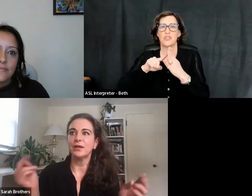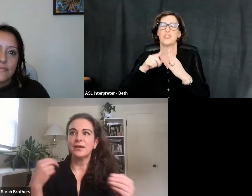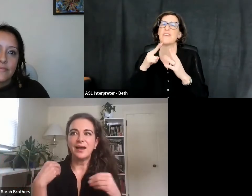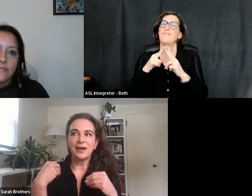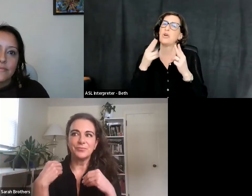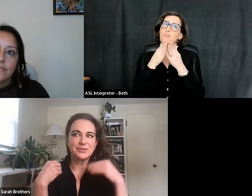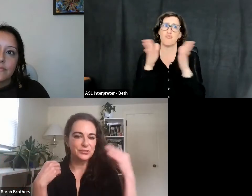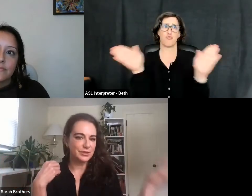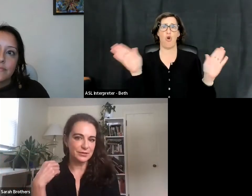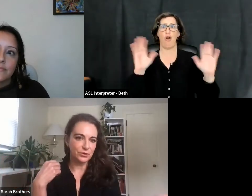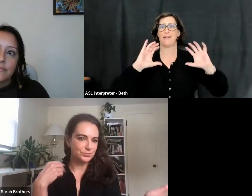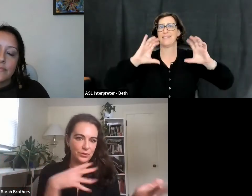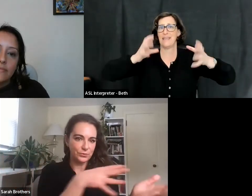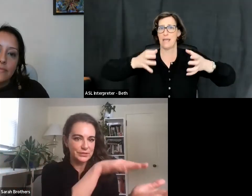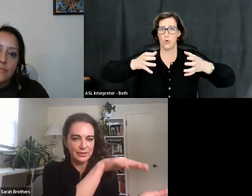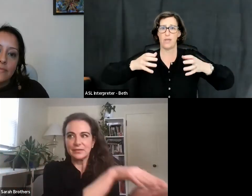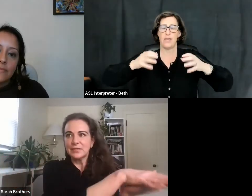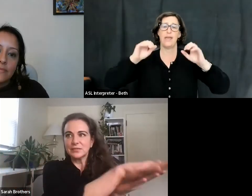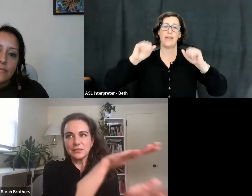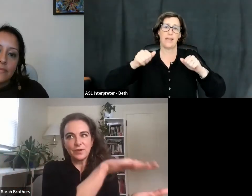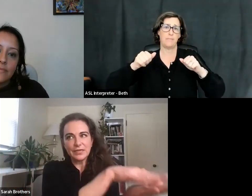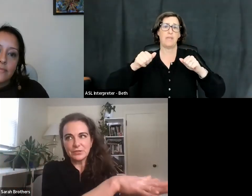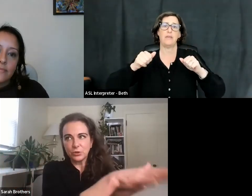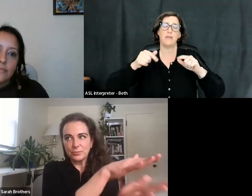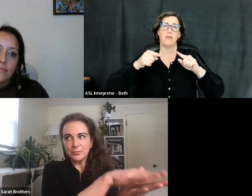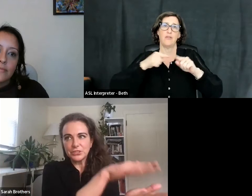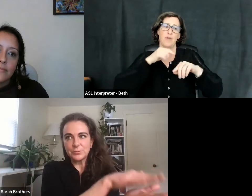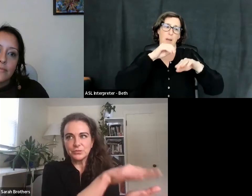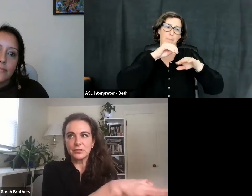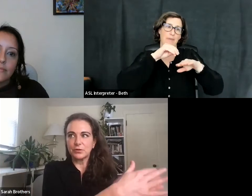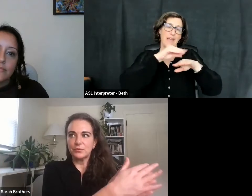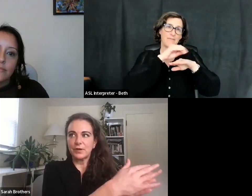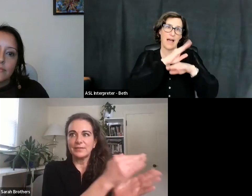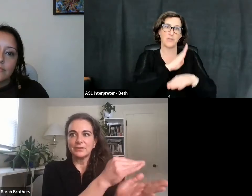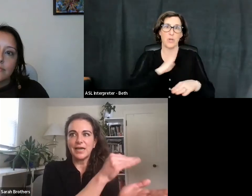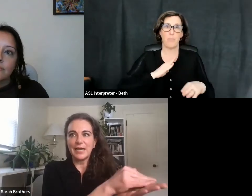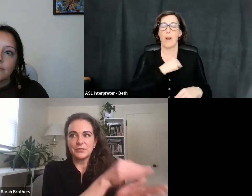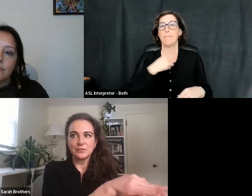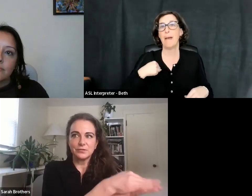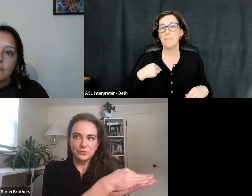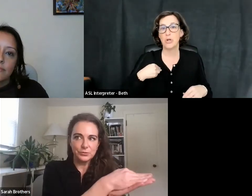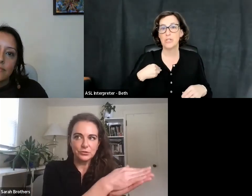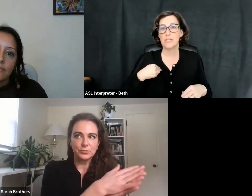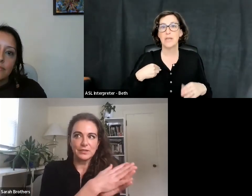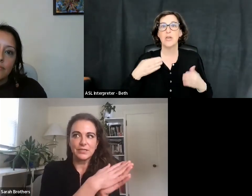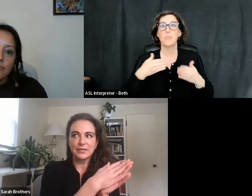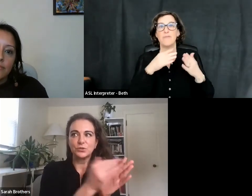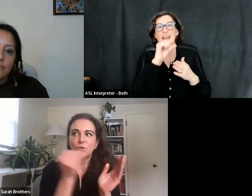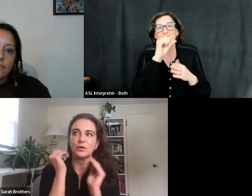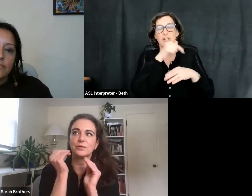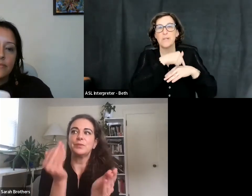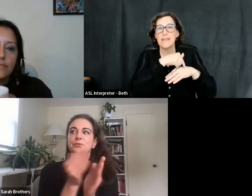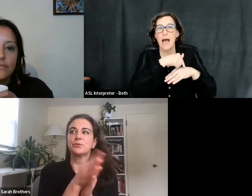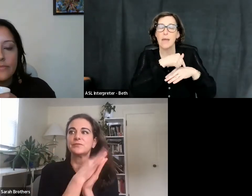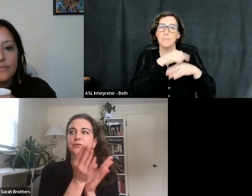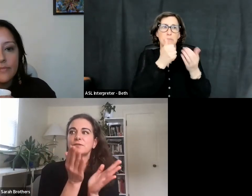category. So it can go all the way to like just advisory board membership, which can provide little time to contribute to a project,